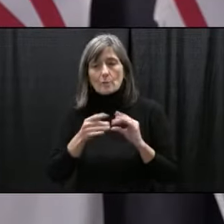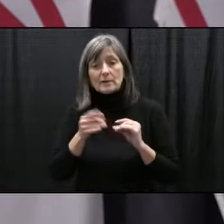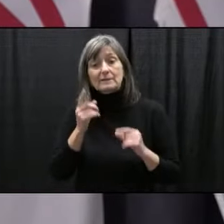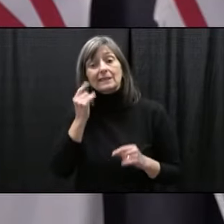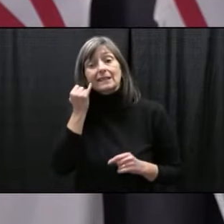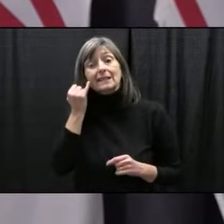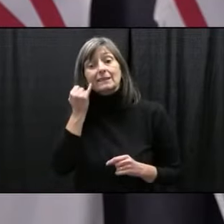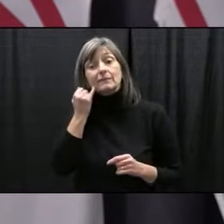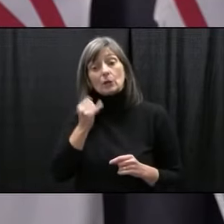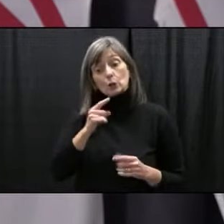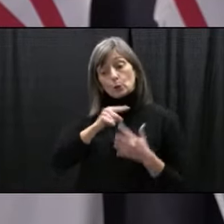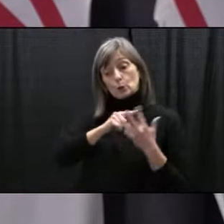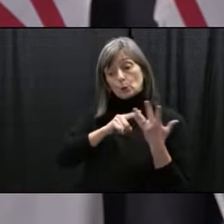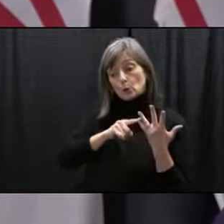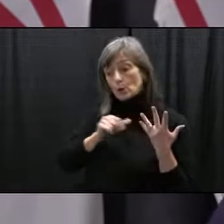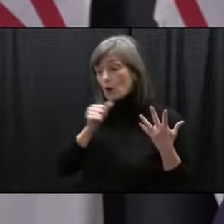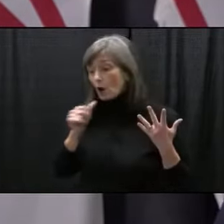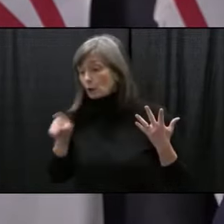further.